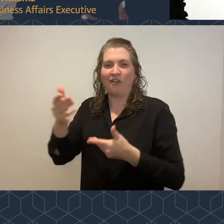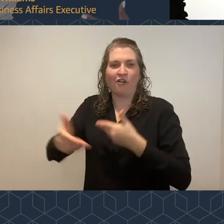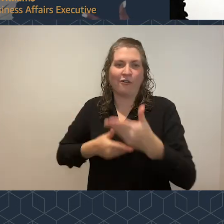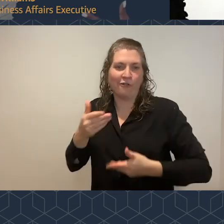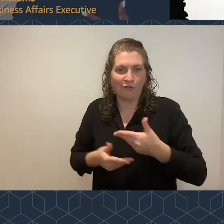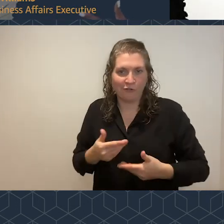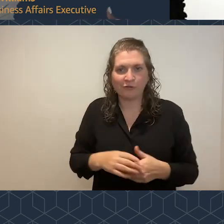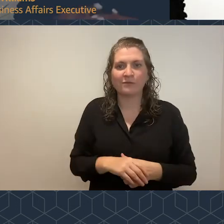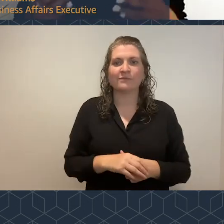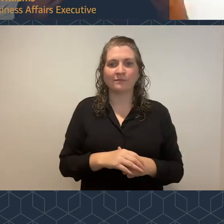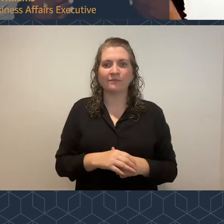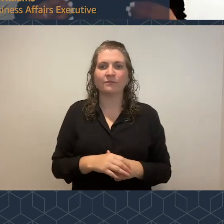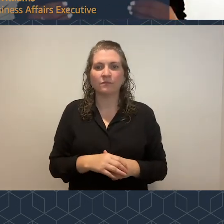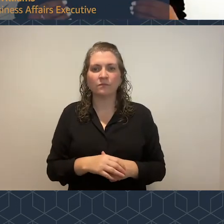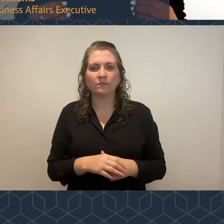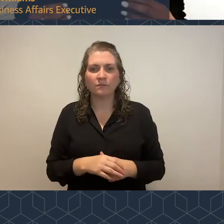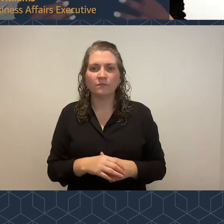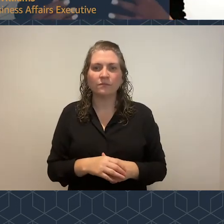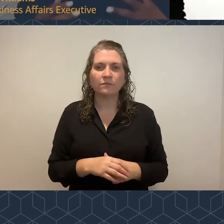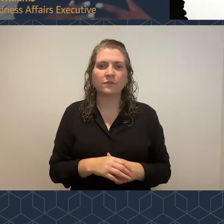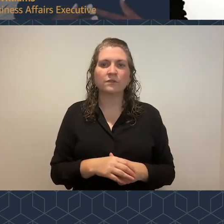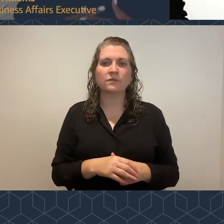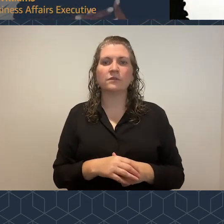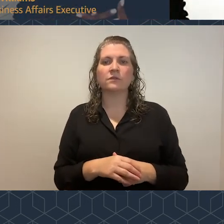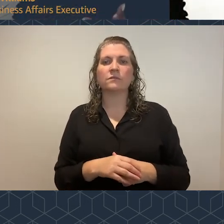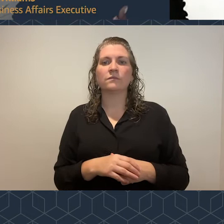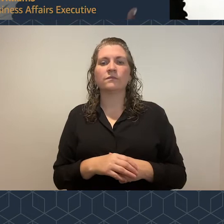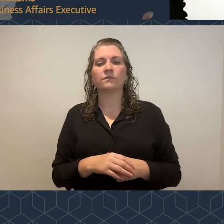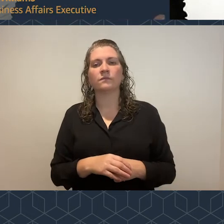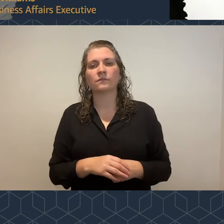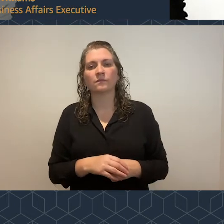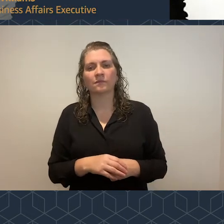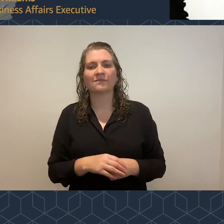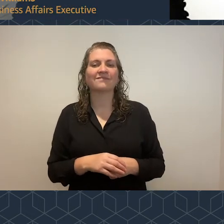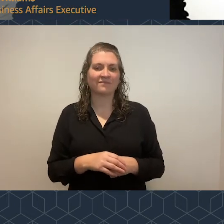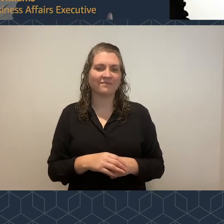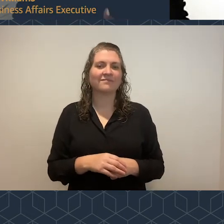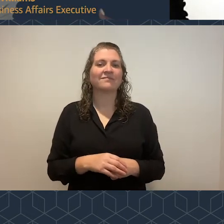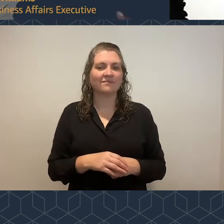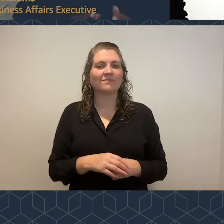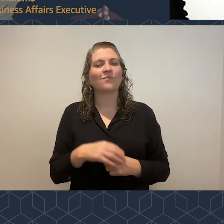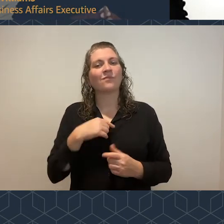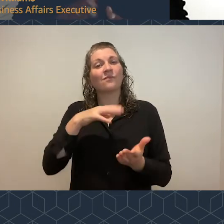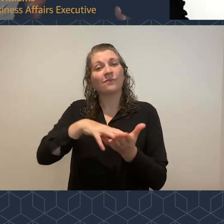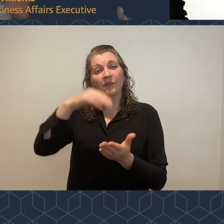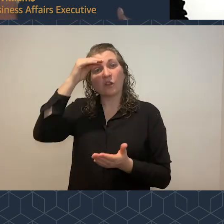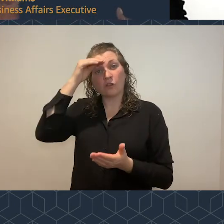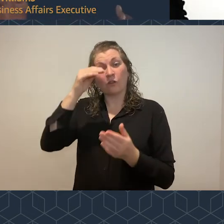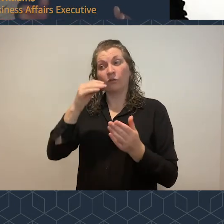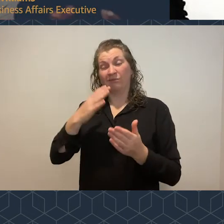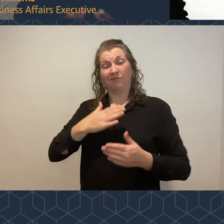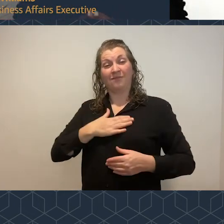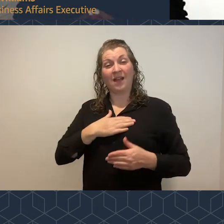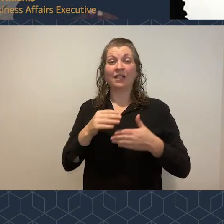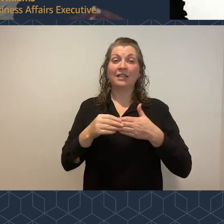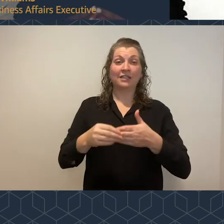So again, to me, there was intentionality behind including that as a leadership principle. And I think, in regard